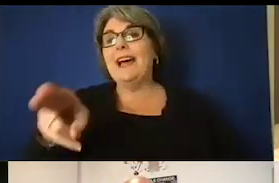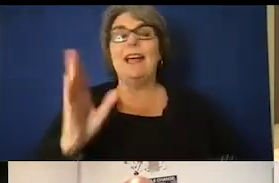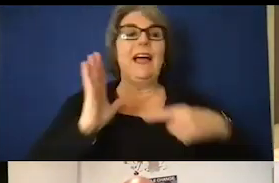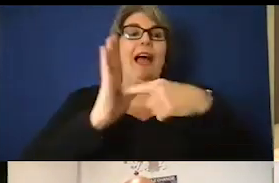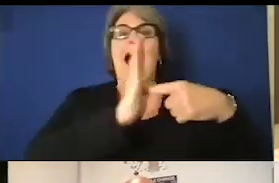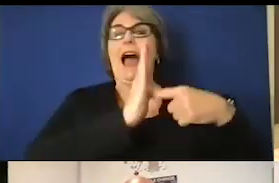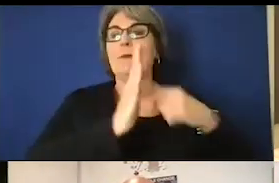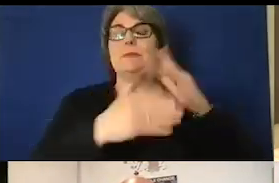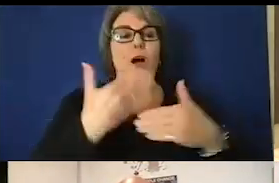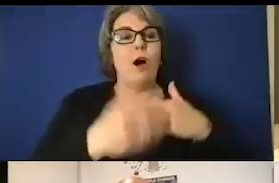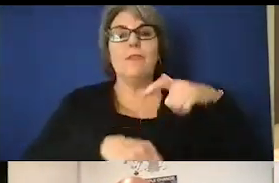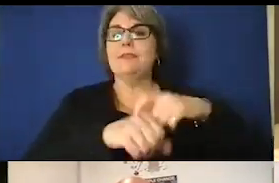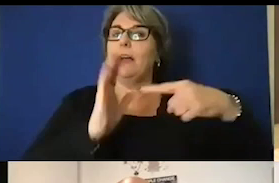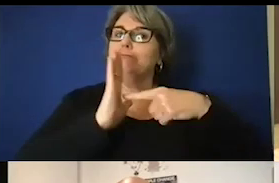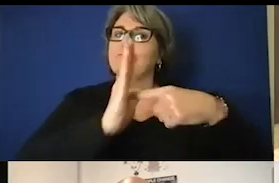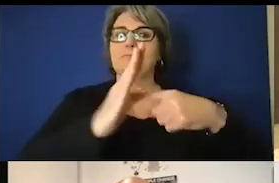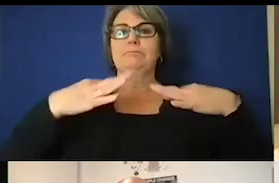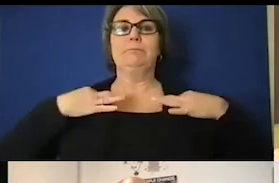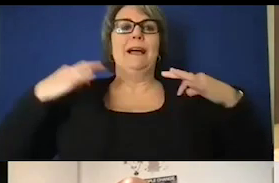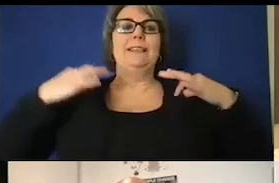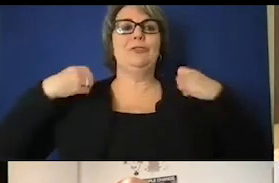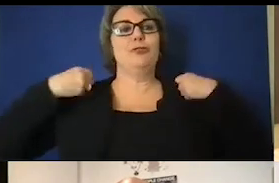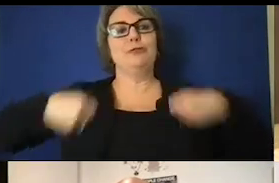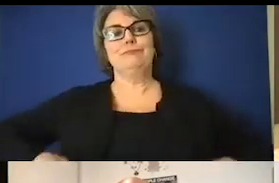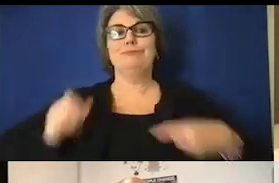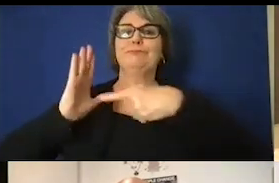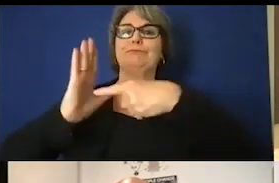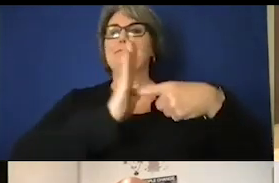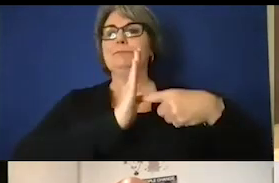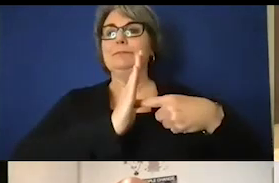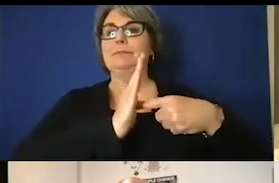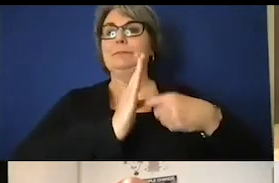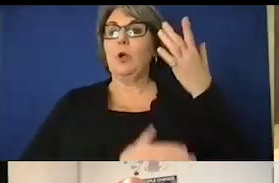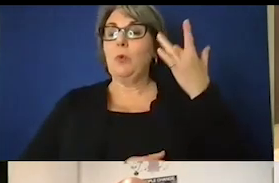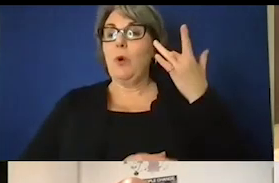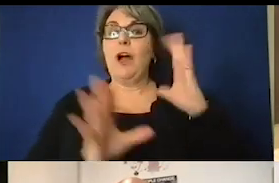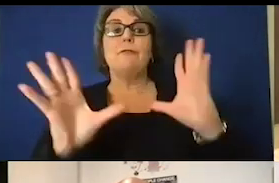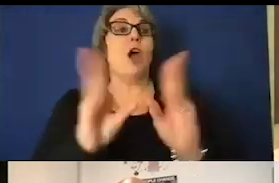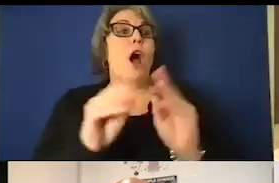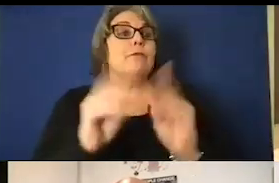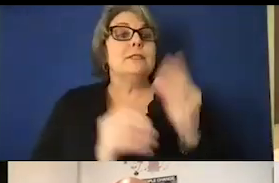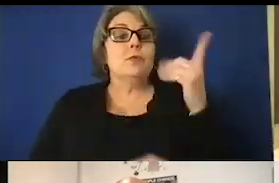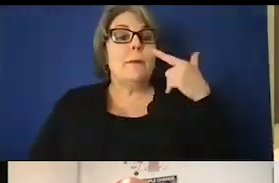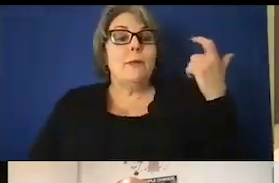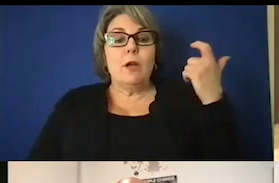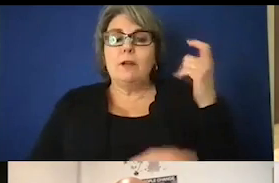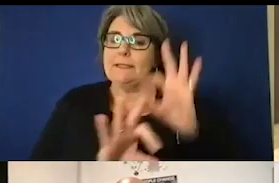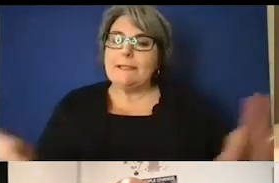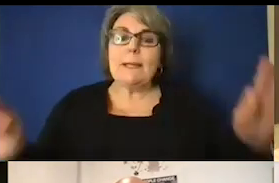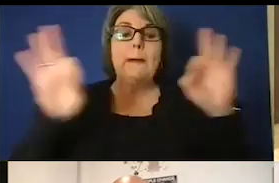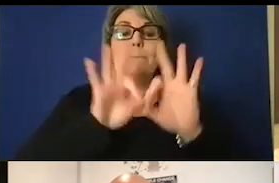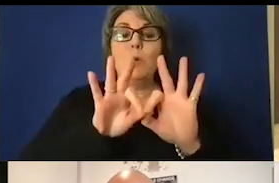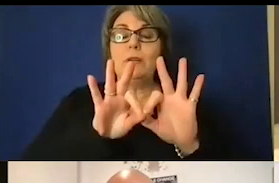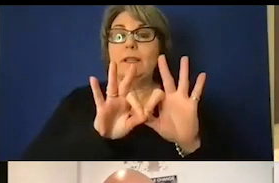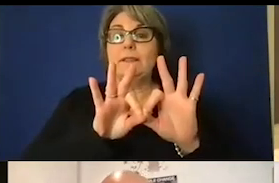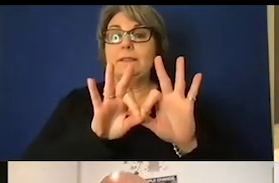every time I can put on that shirt, I do. And I especially do it for the conferences because it's vital. You want to know how you can help.